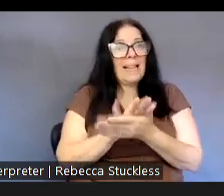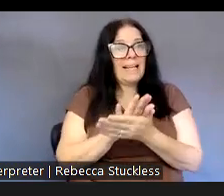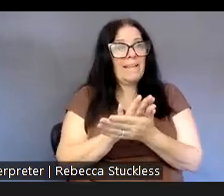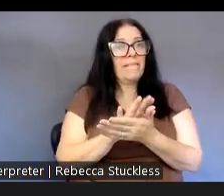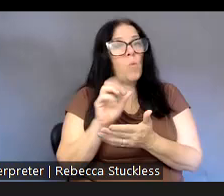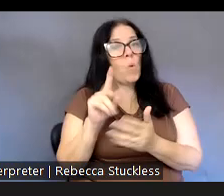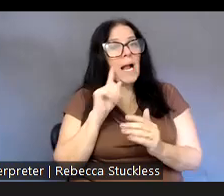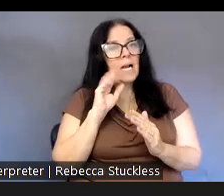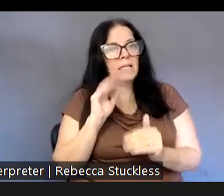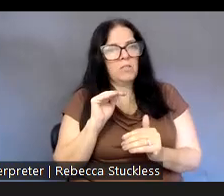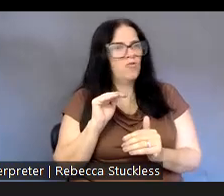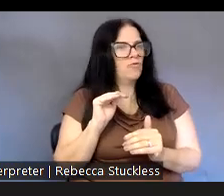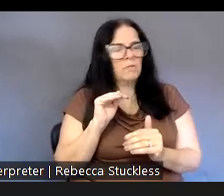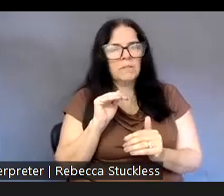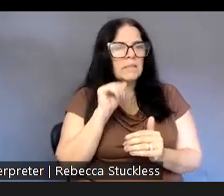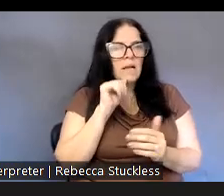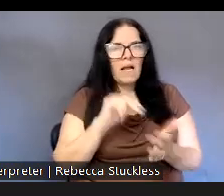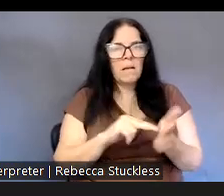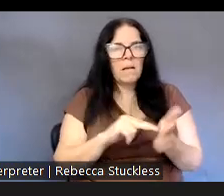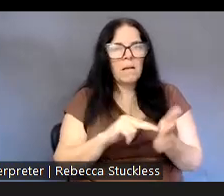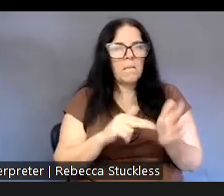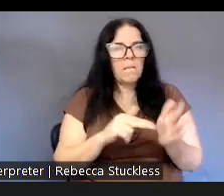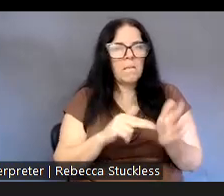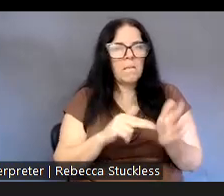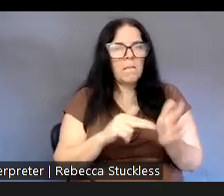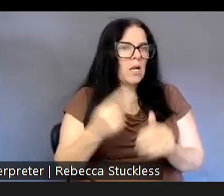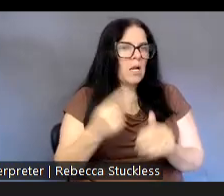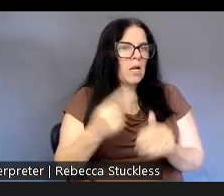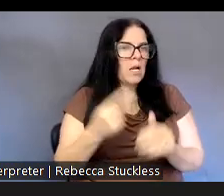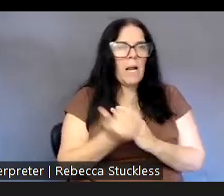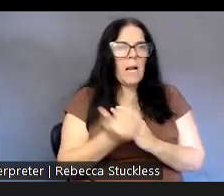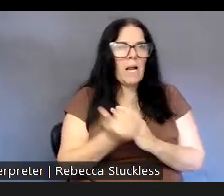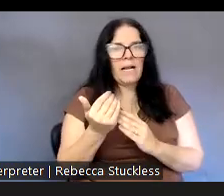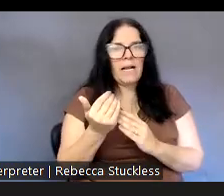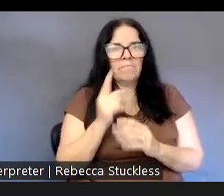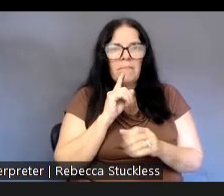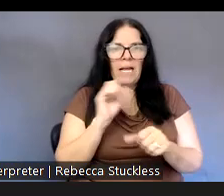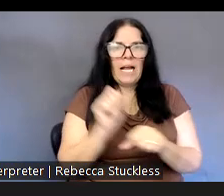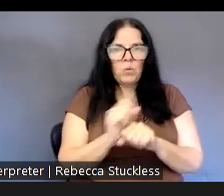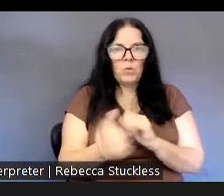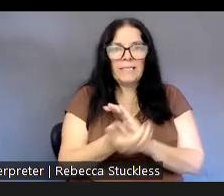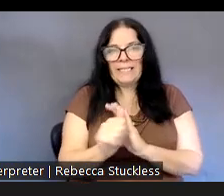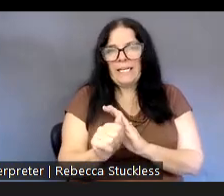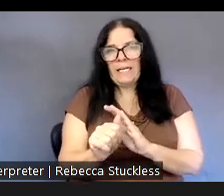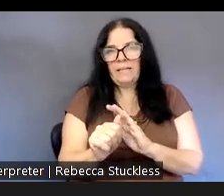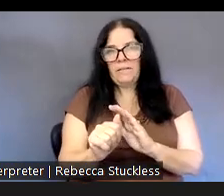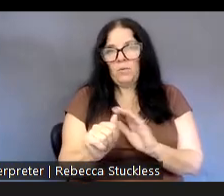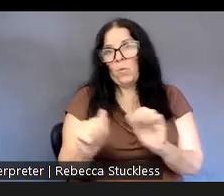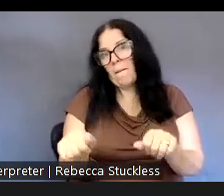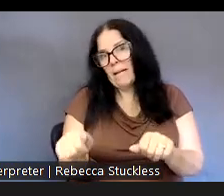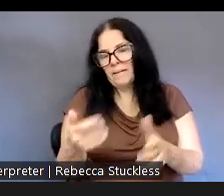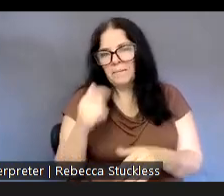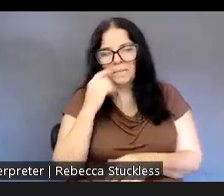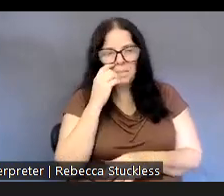alone don't necessarily automatically translate into uh, actual skill or ability. But part